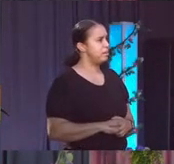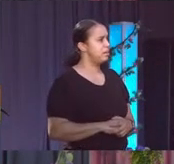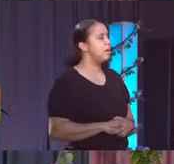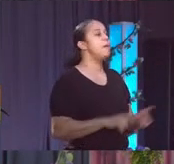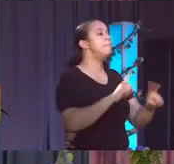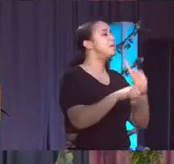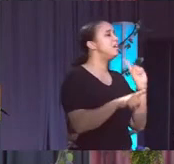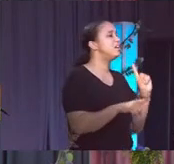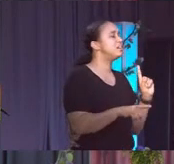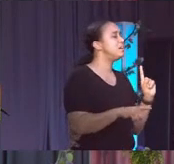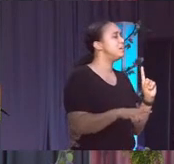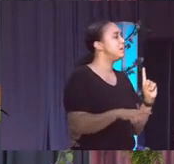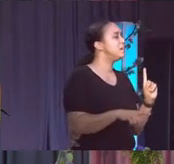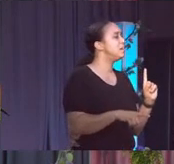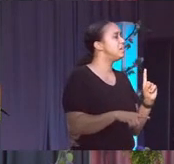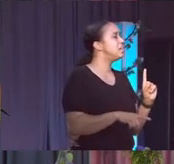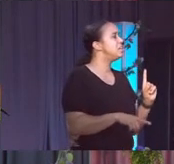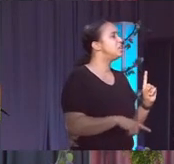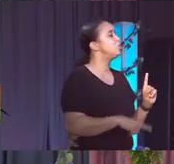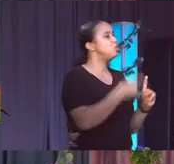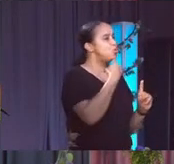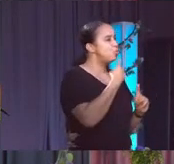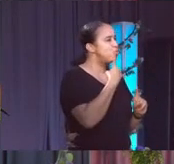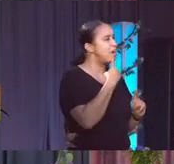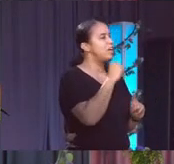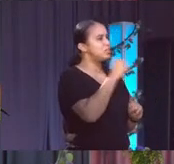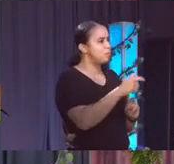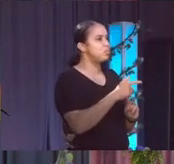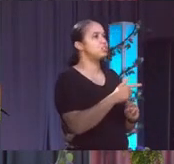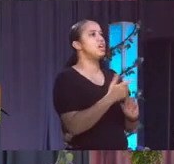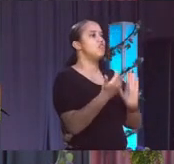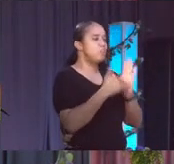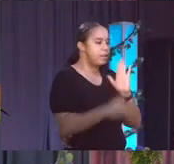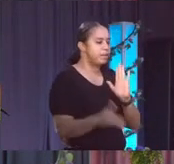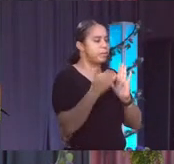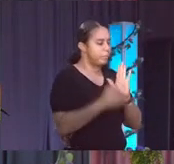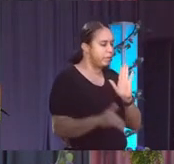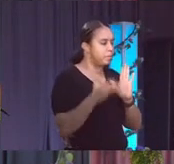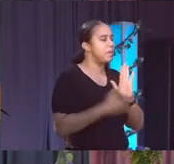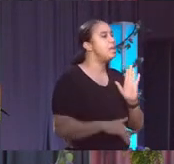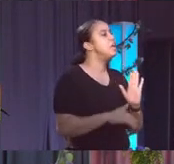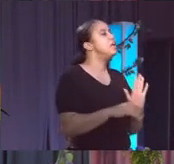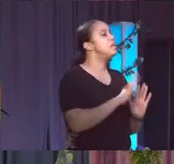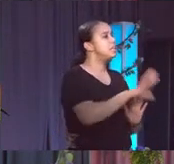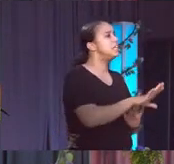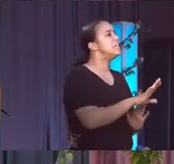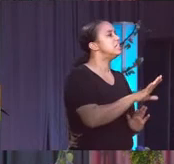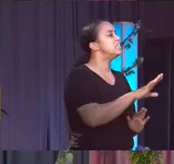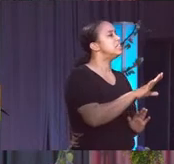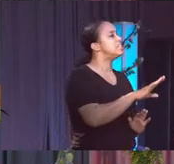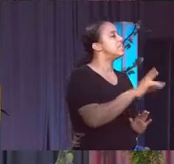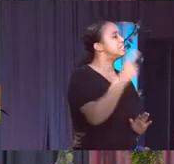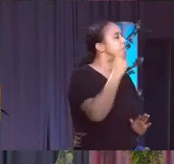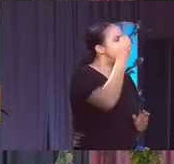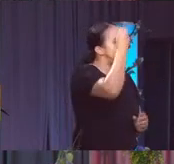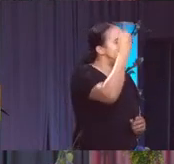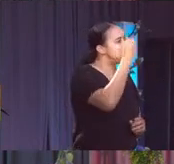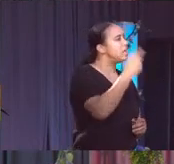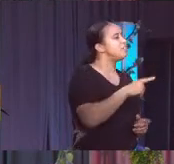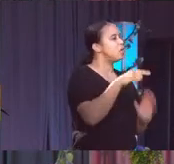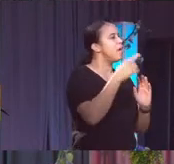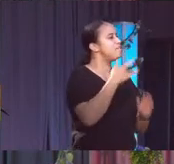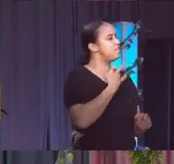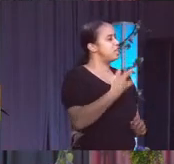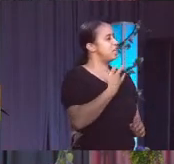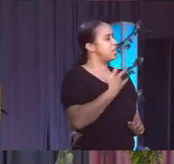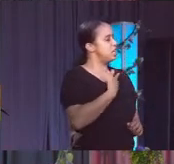But they're not intended for you to rehearse negativity in your life. They're intended to give you a signal and a message so that